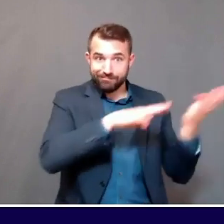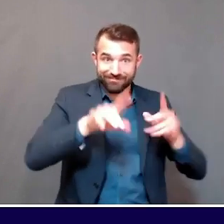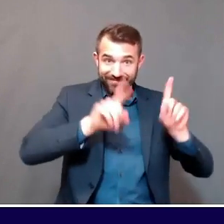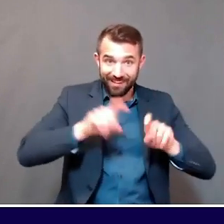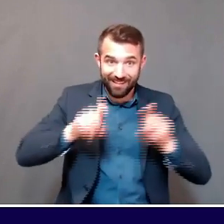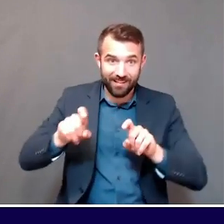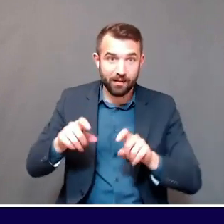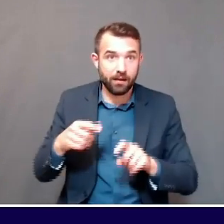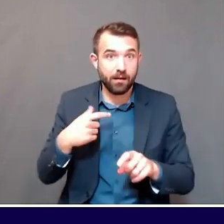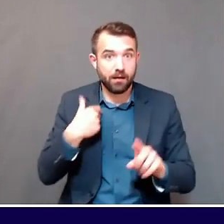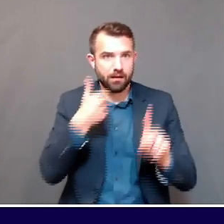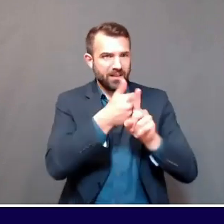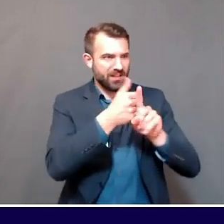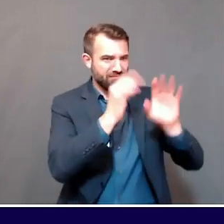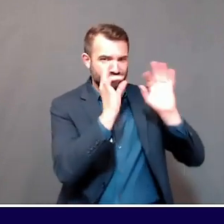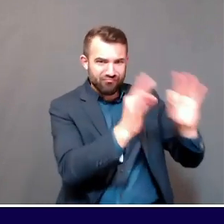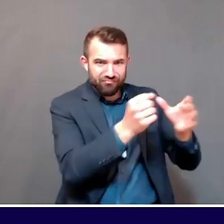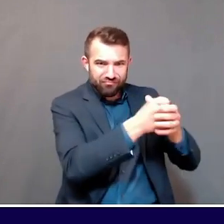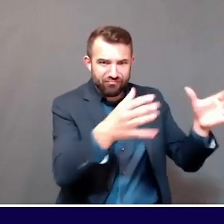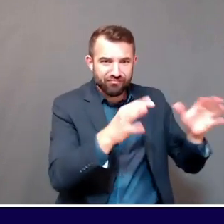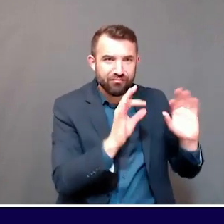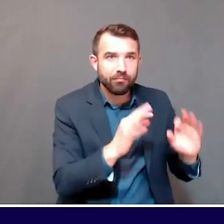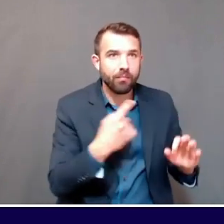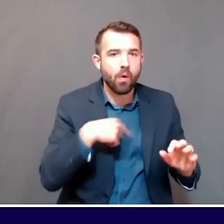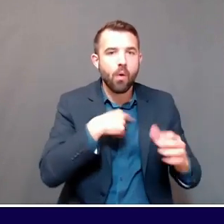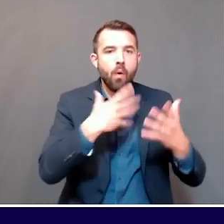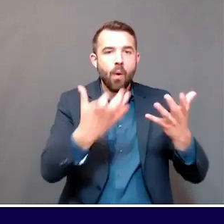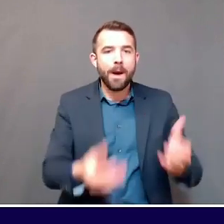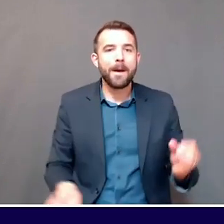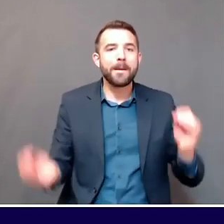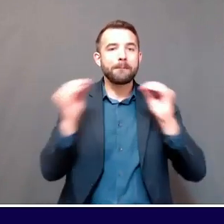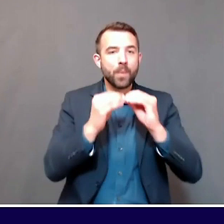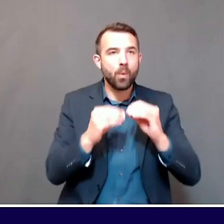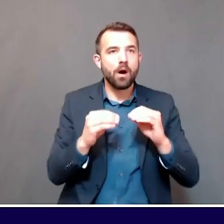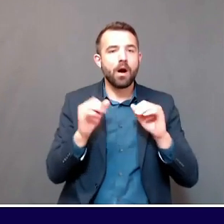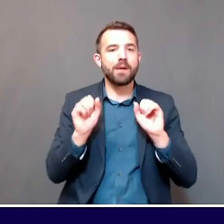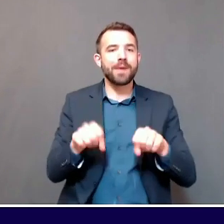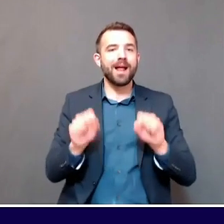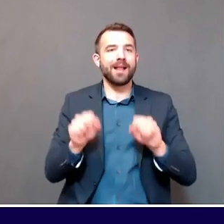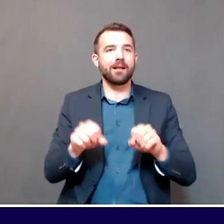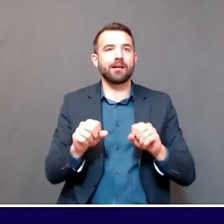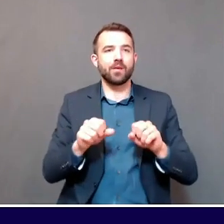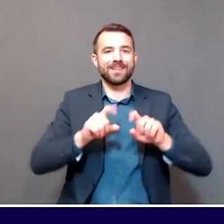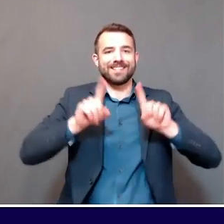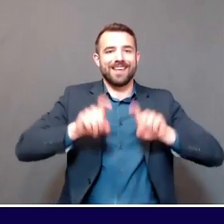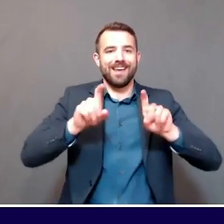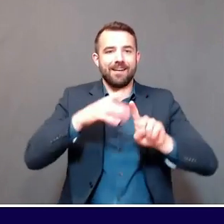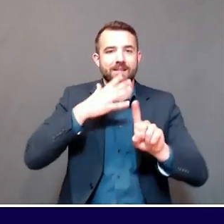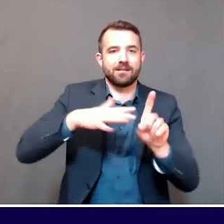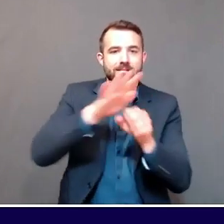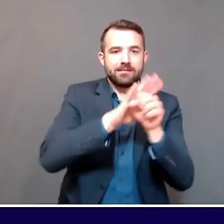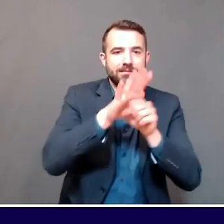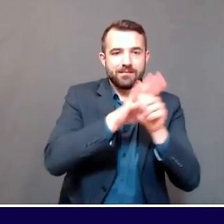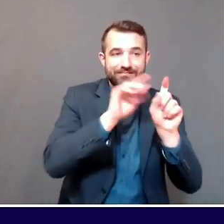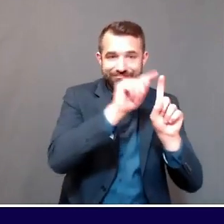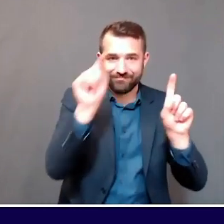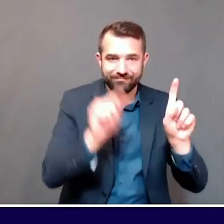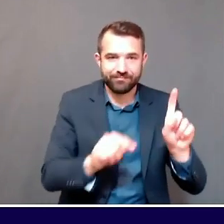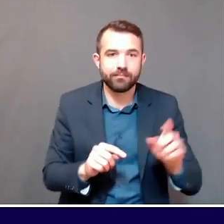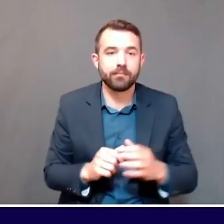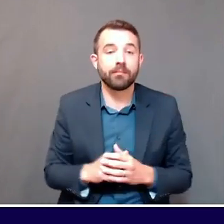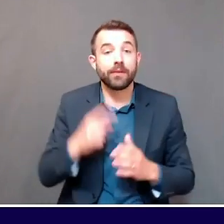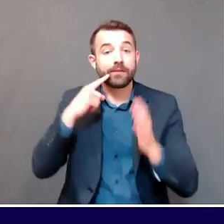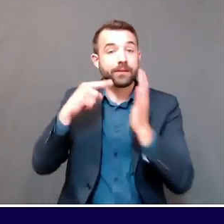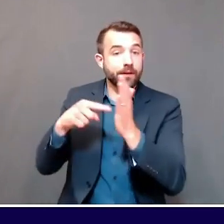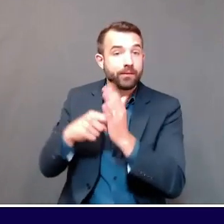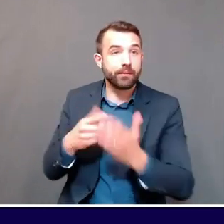on more and more testing at the local hospital level. So for example, if someone needs to go in for a medical procedure, they